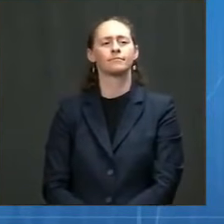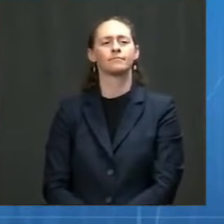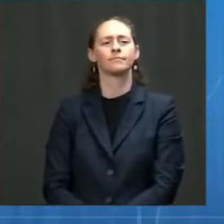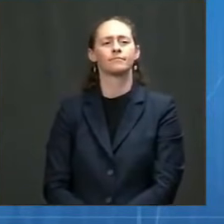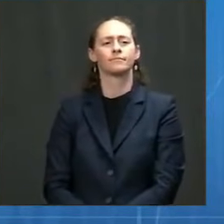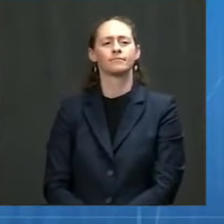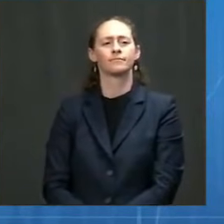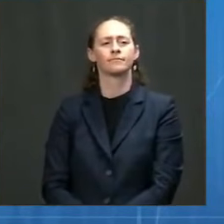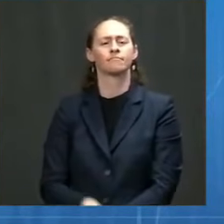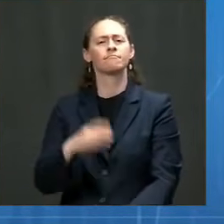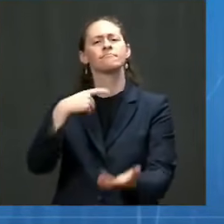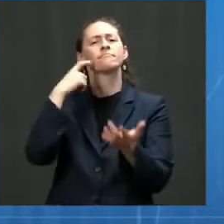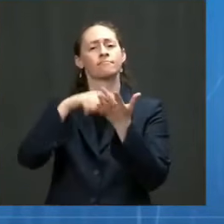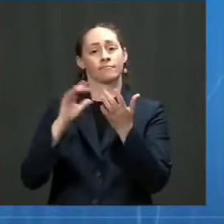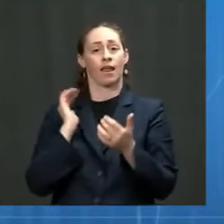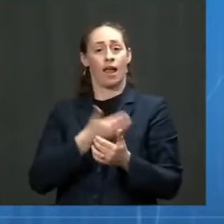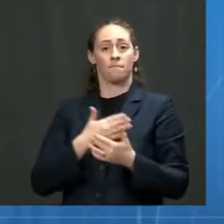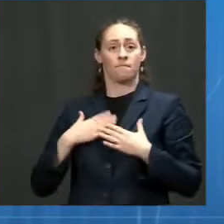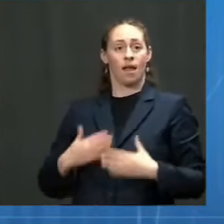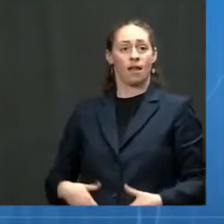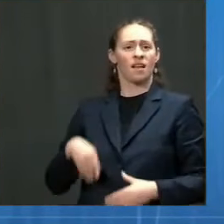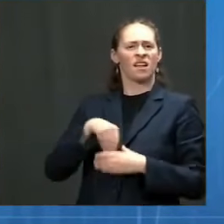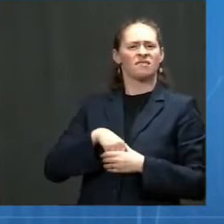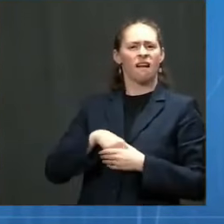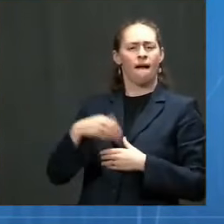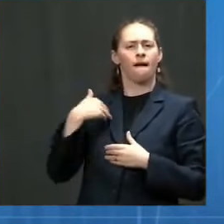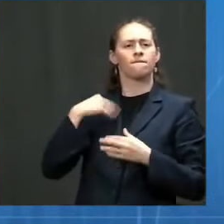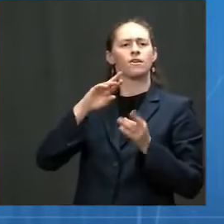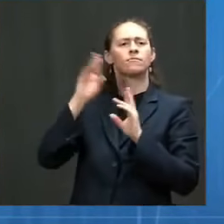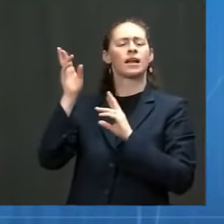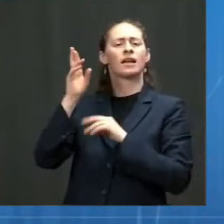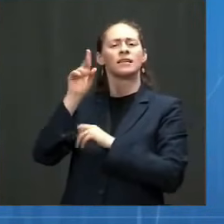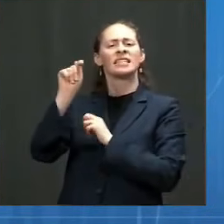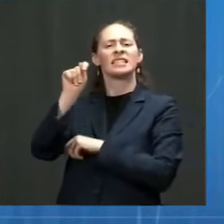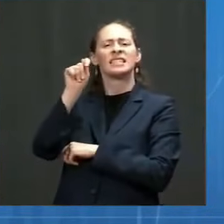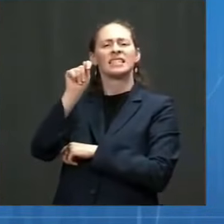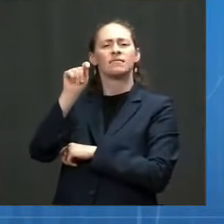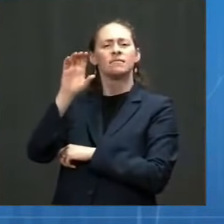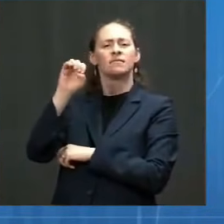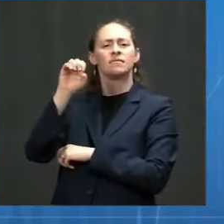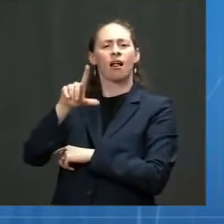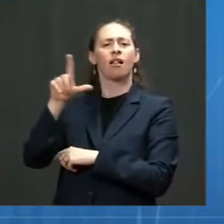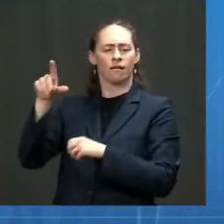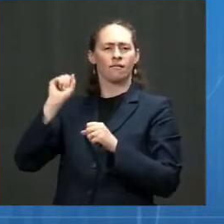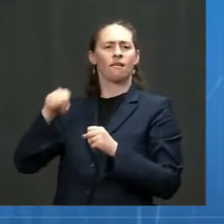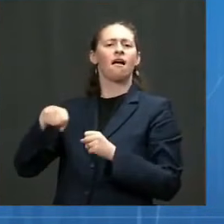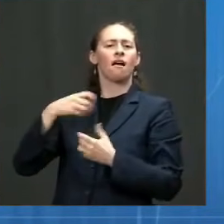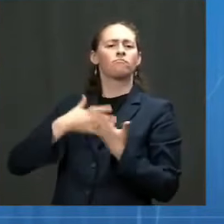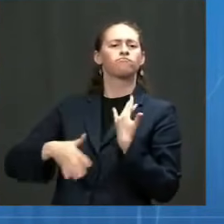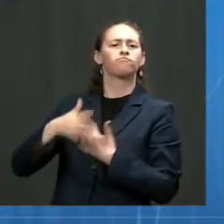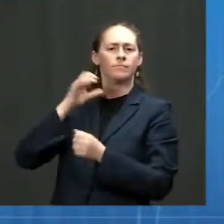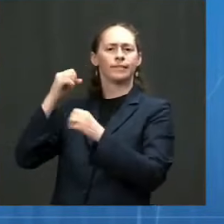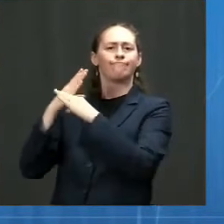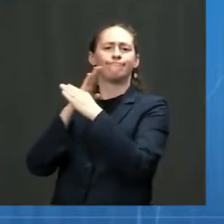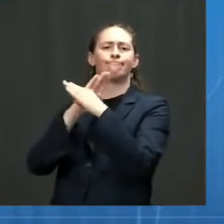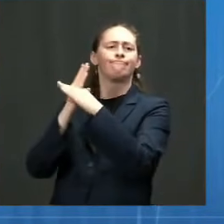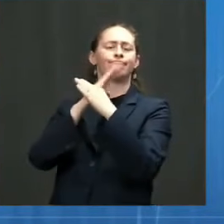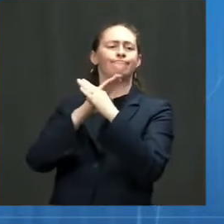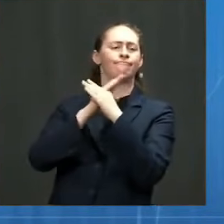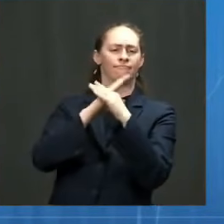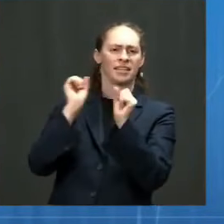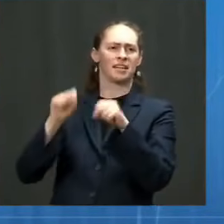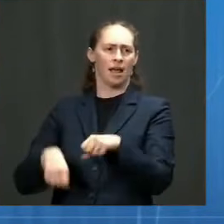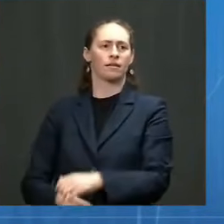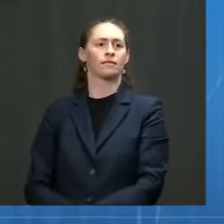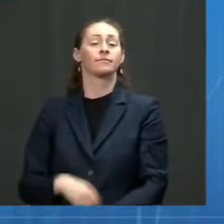a combination of evidence, both of neutralizing antibody data, as well as clinical trial data, as well as our cohort data that